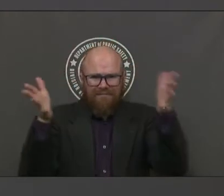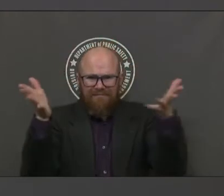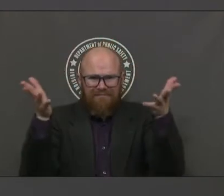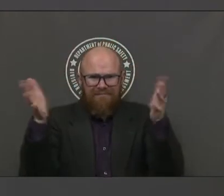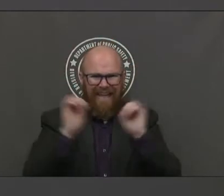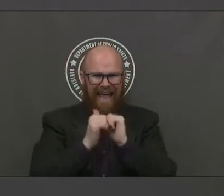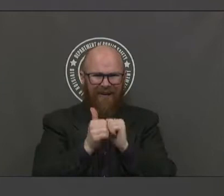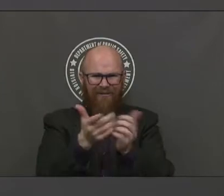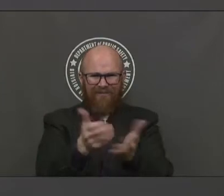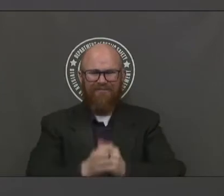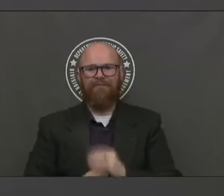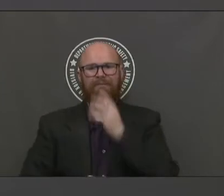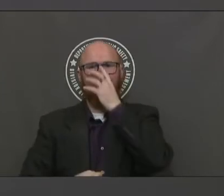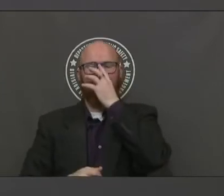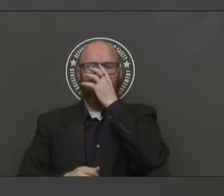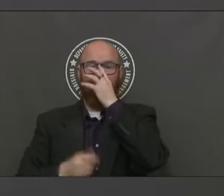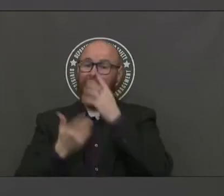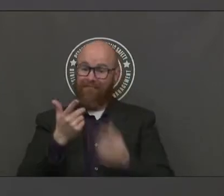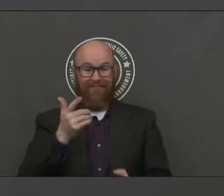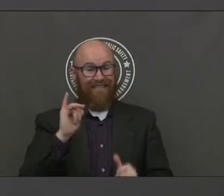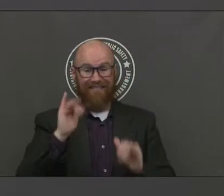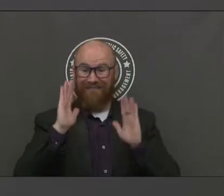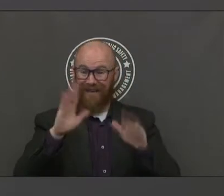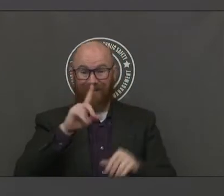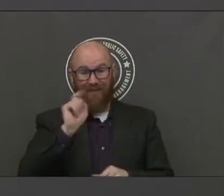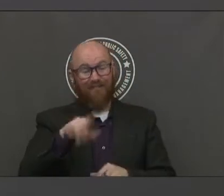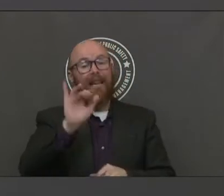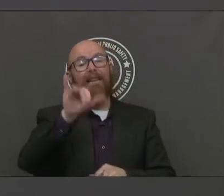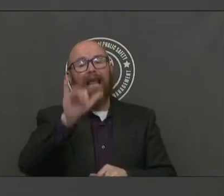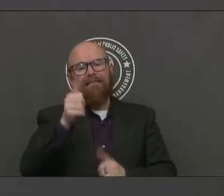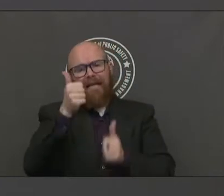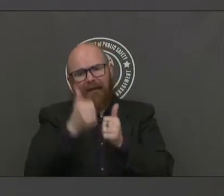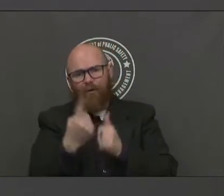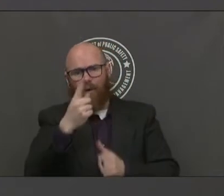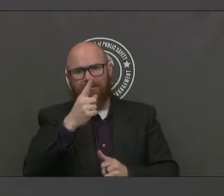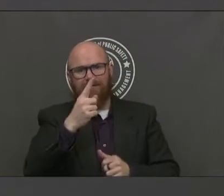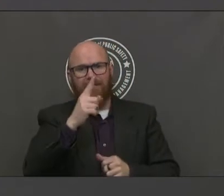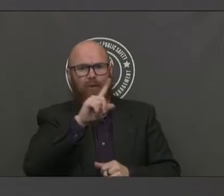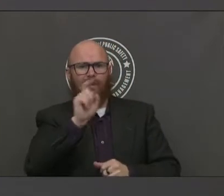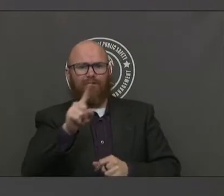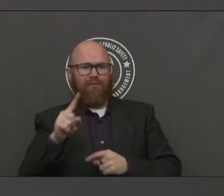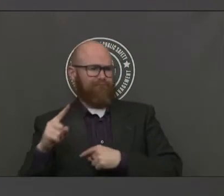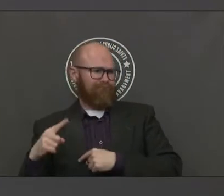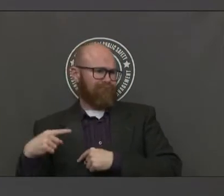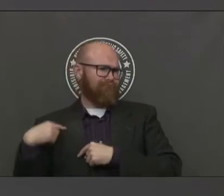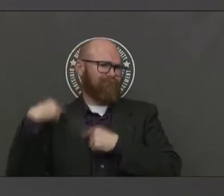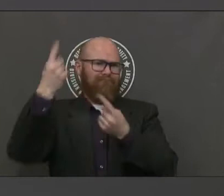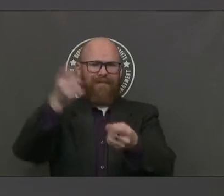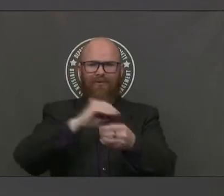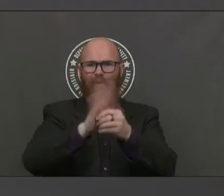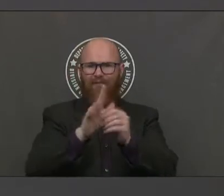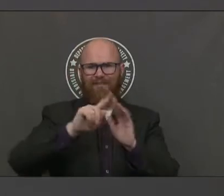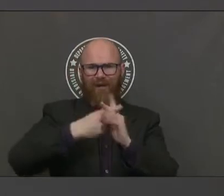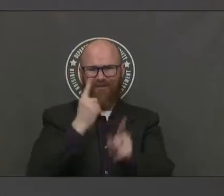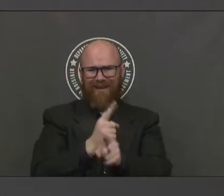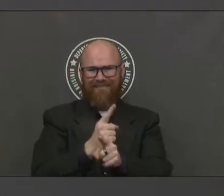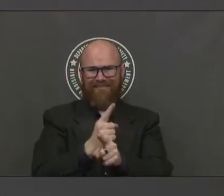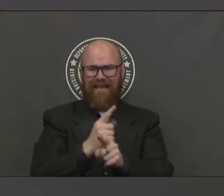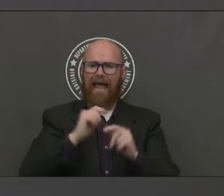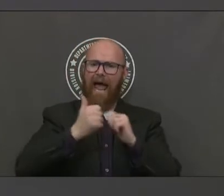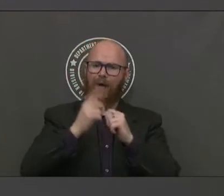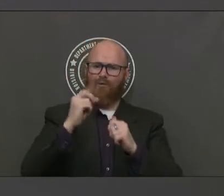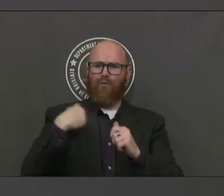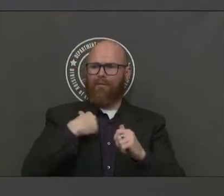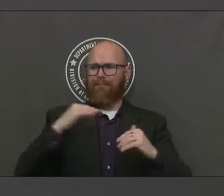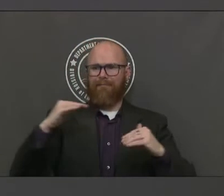question, and really, that's been the issue through the entire pandemic, right? And sometimes we've gotten it right, and sometimes we've gotten it